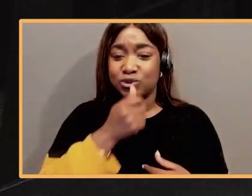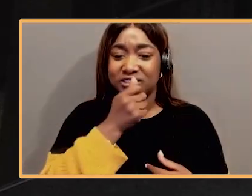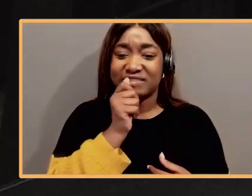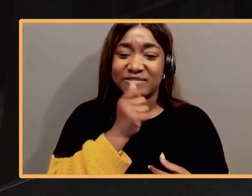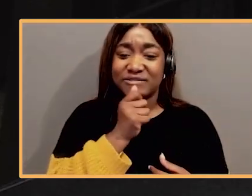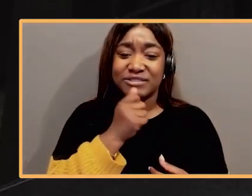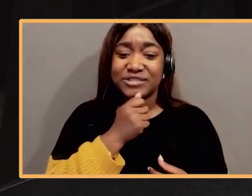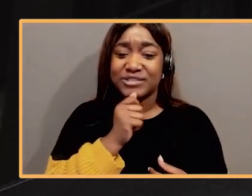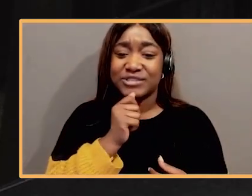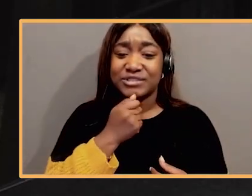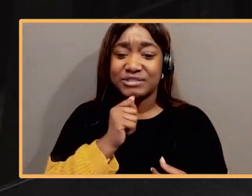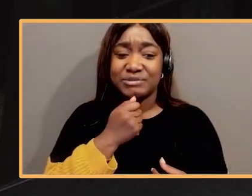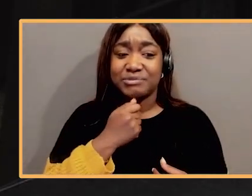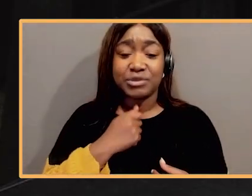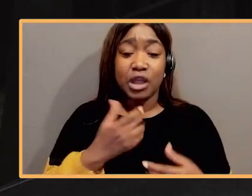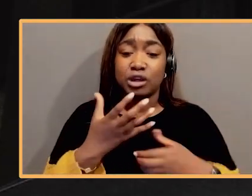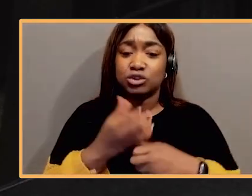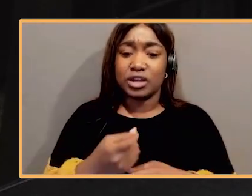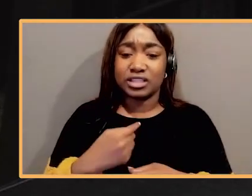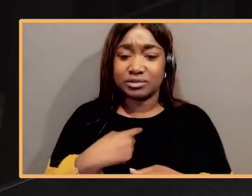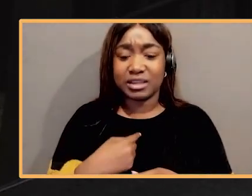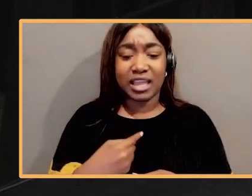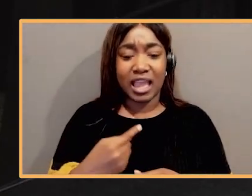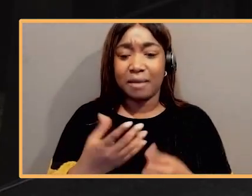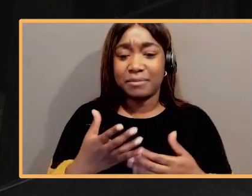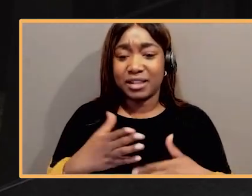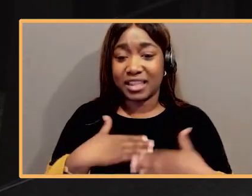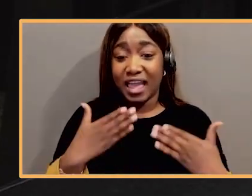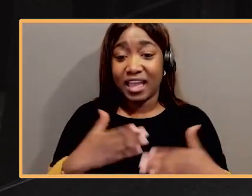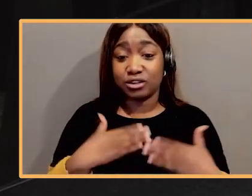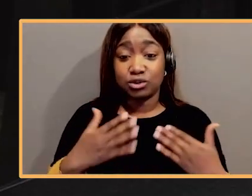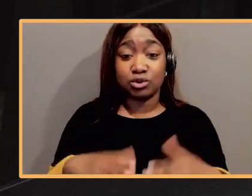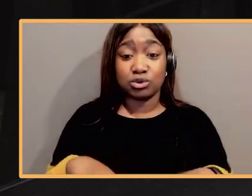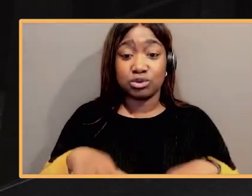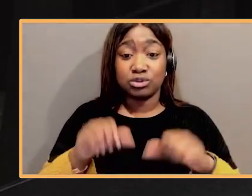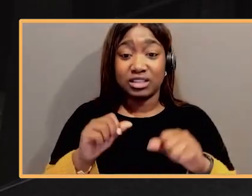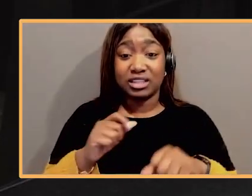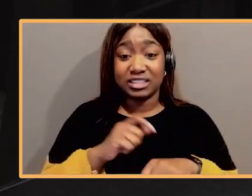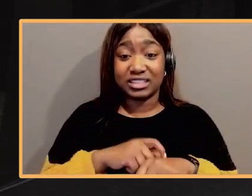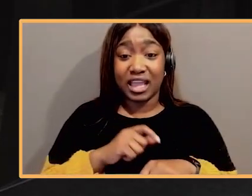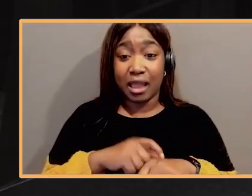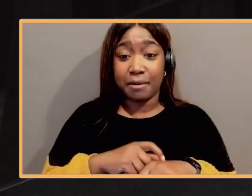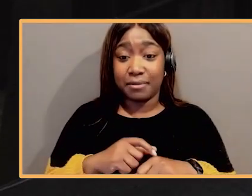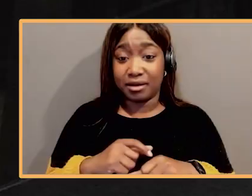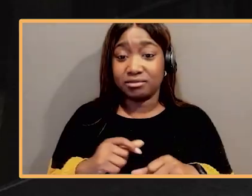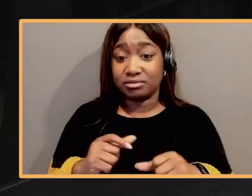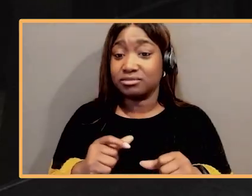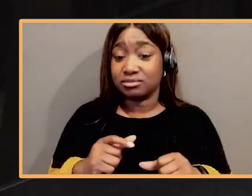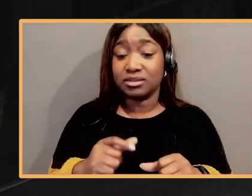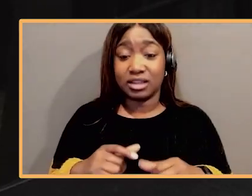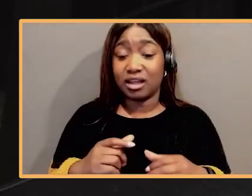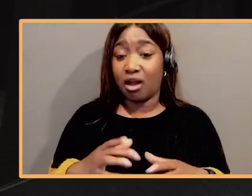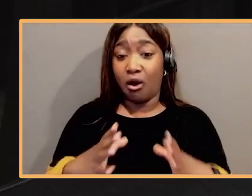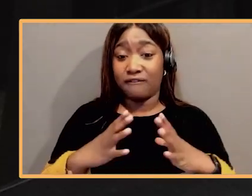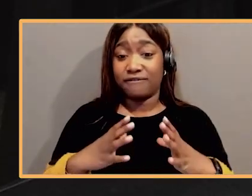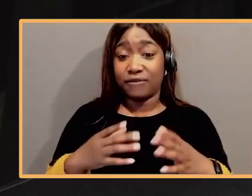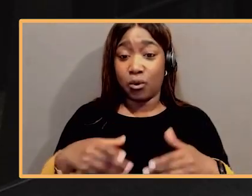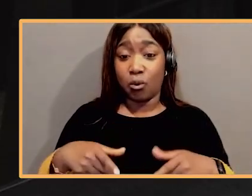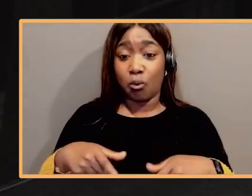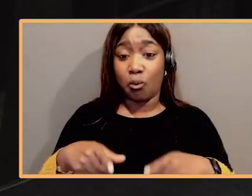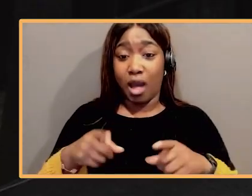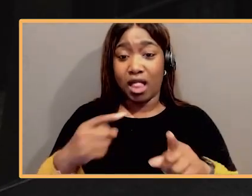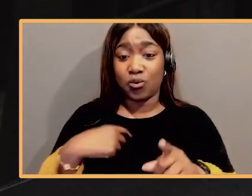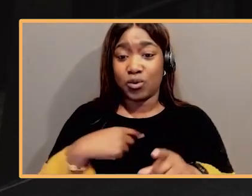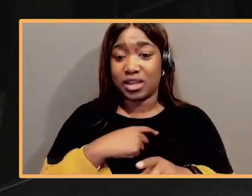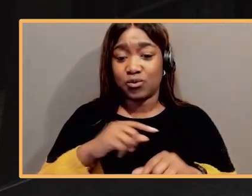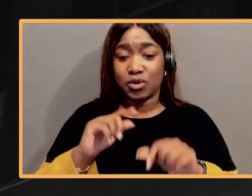me, I'm so glad like you took the time off while we were out there. Let us do that work for you. We need to do it. And I'm